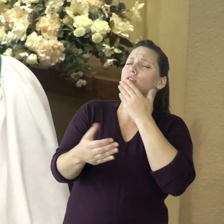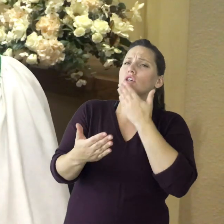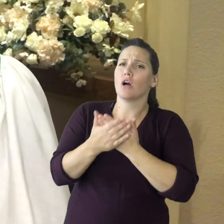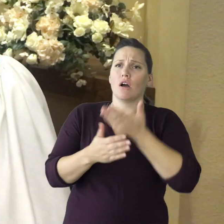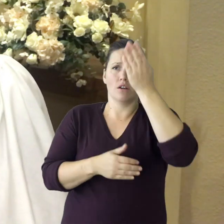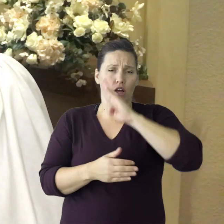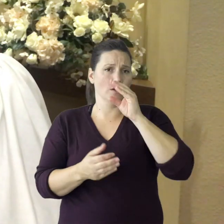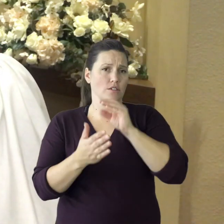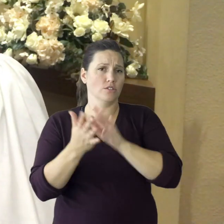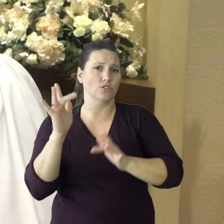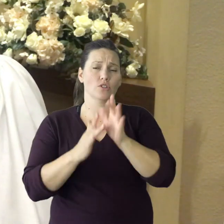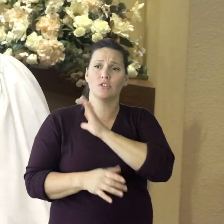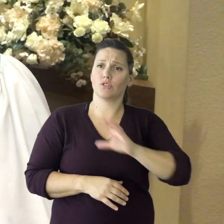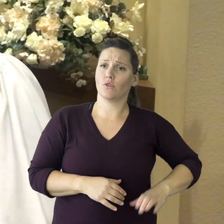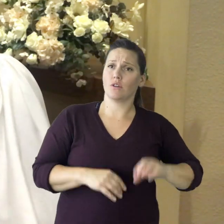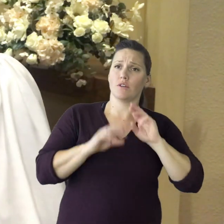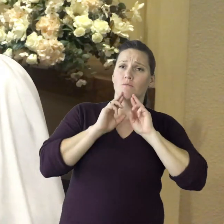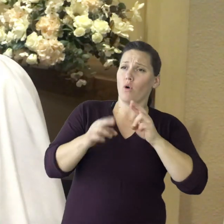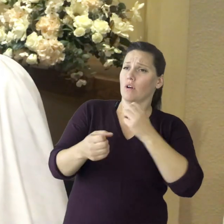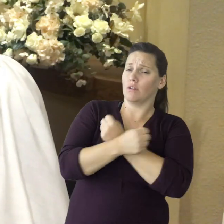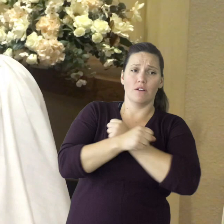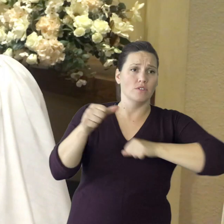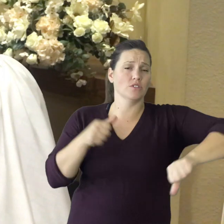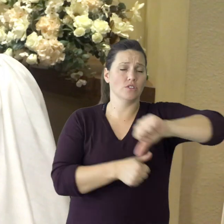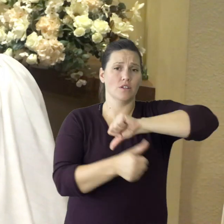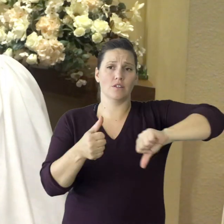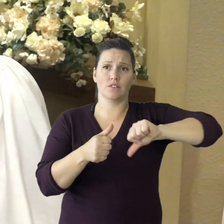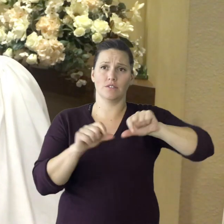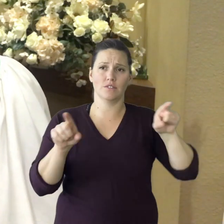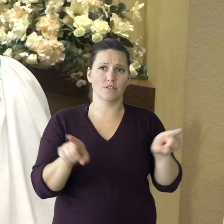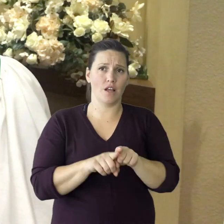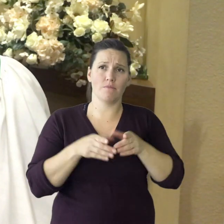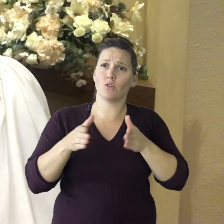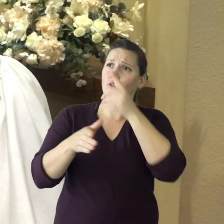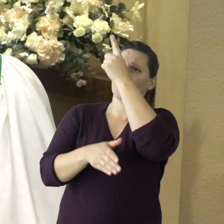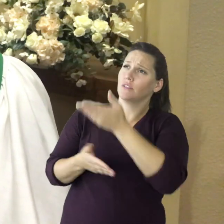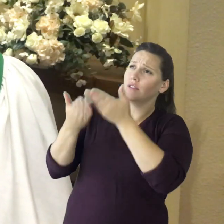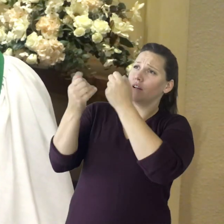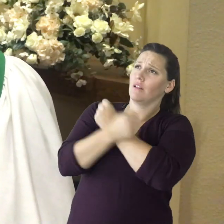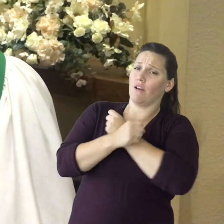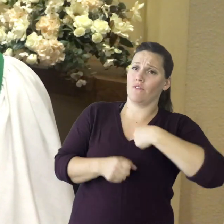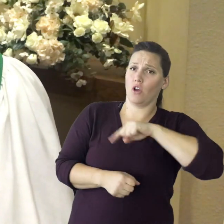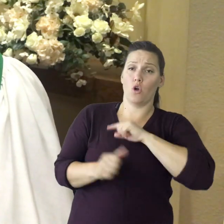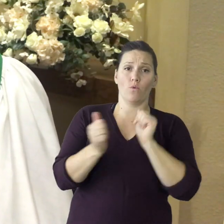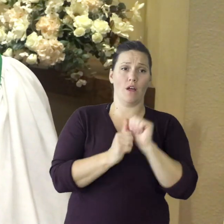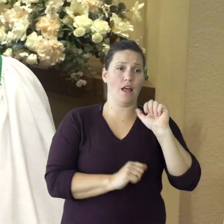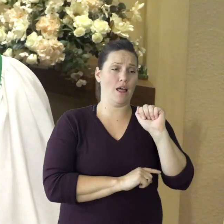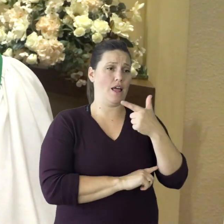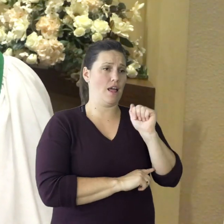the gospel of the Lord Jesus Christ, we respond by loving others the same way that God loves